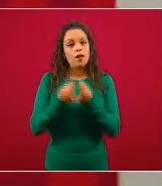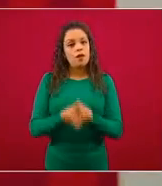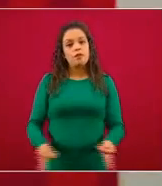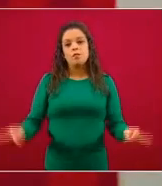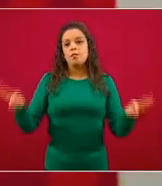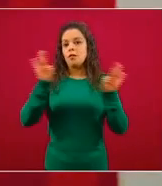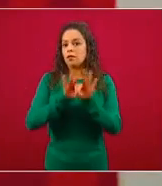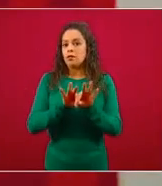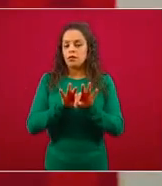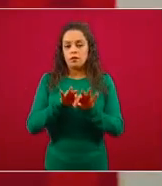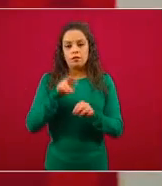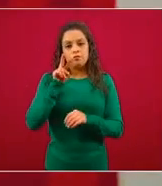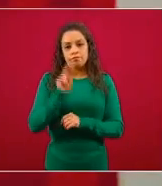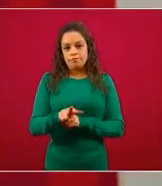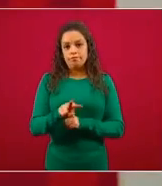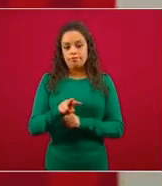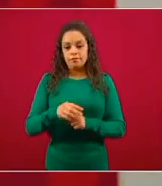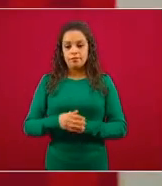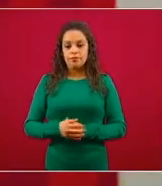Republic.